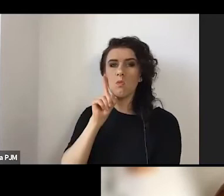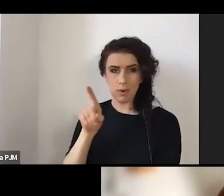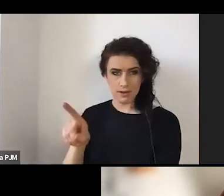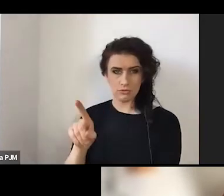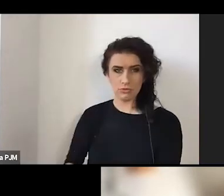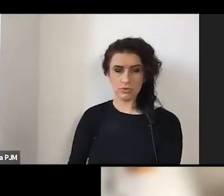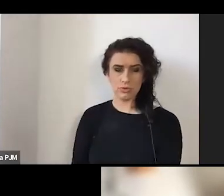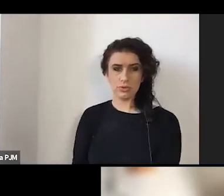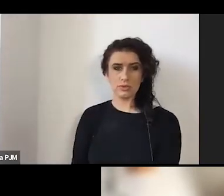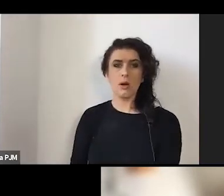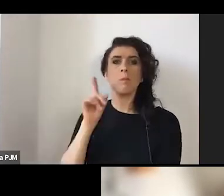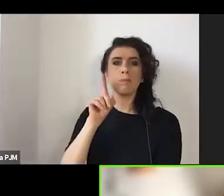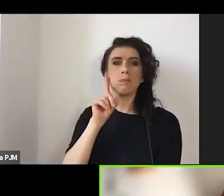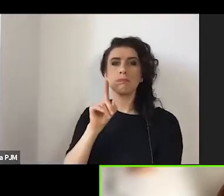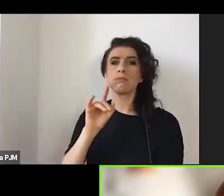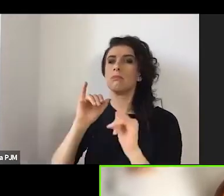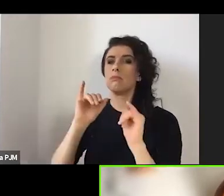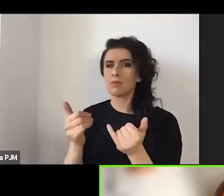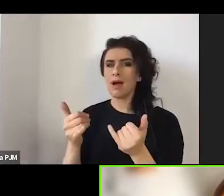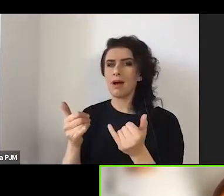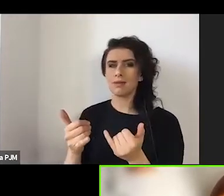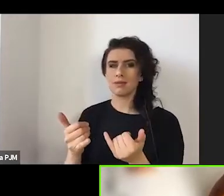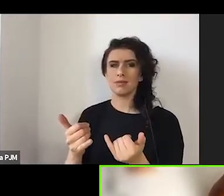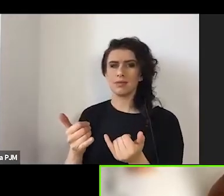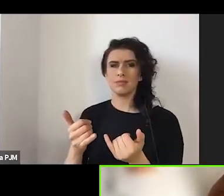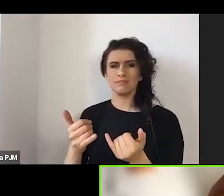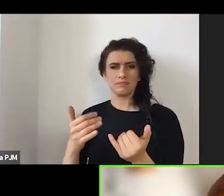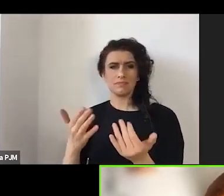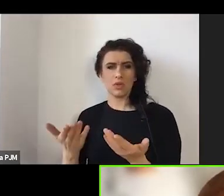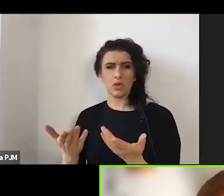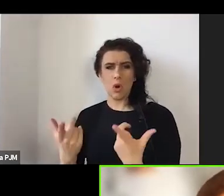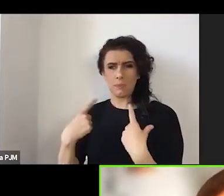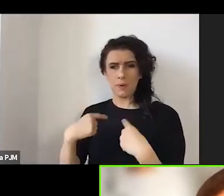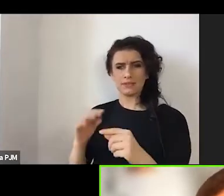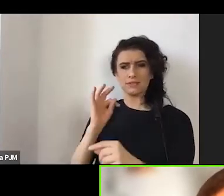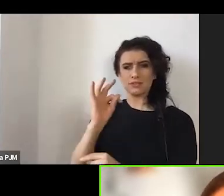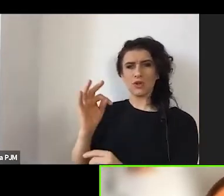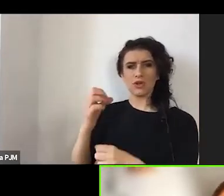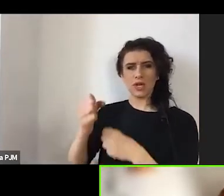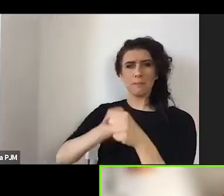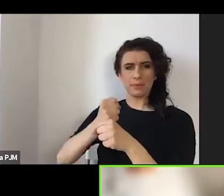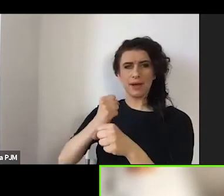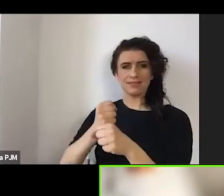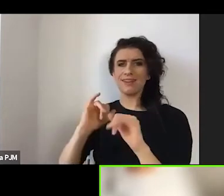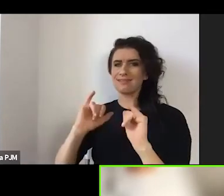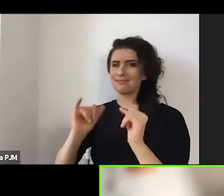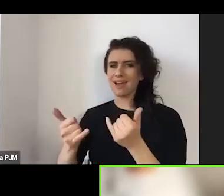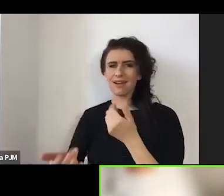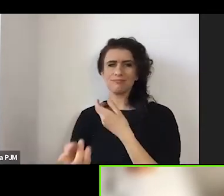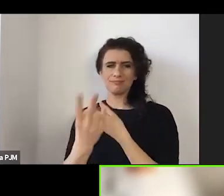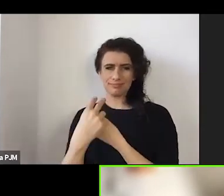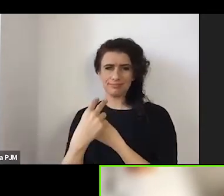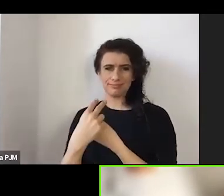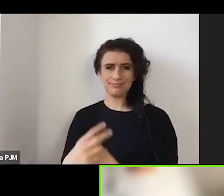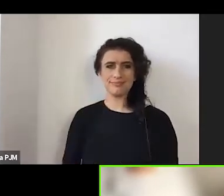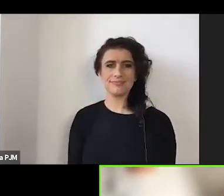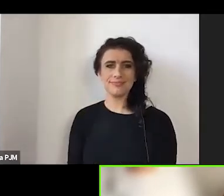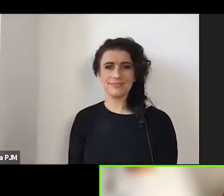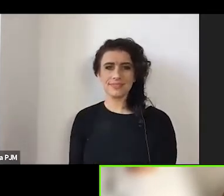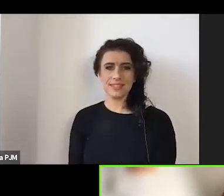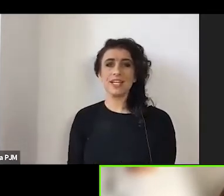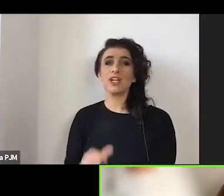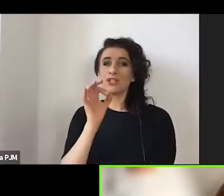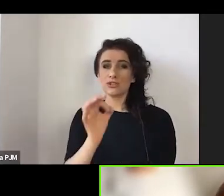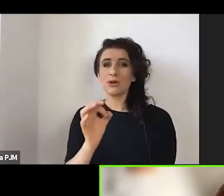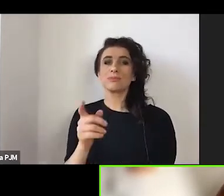particularly? Okay, I will answer first your question because that's the easiest one. I would say you